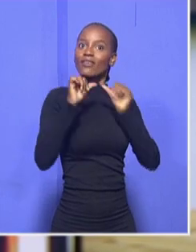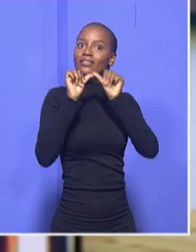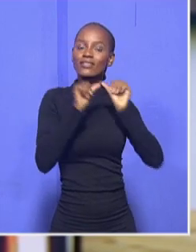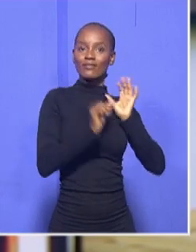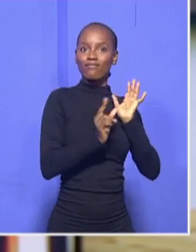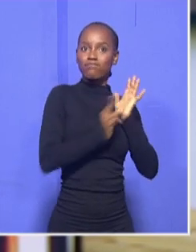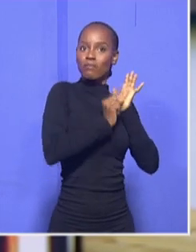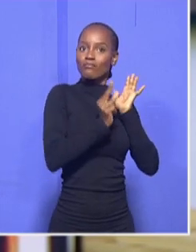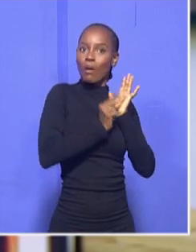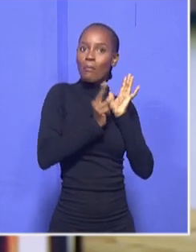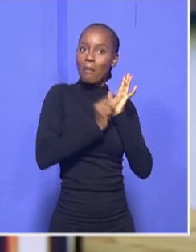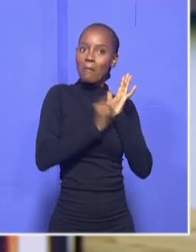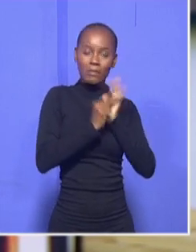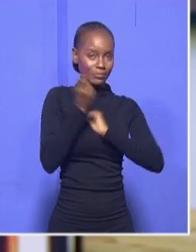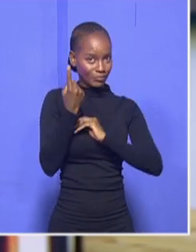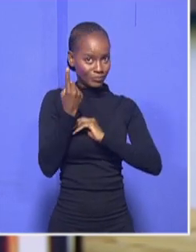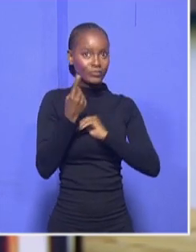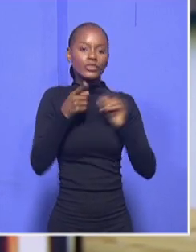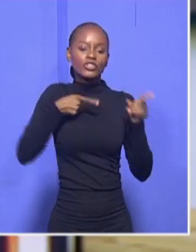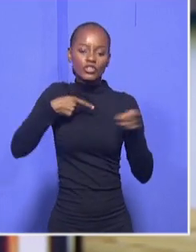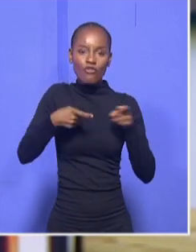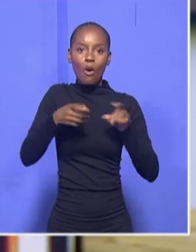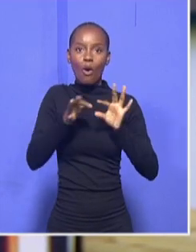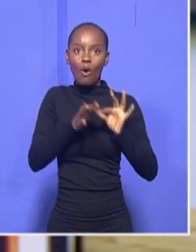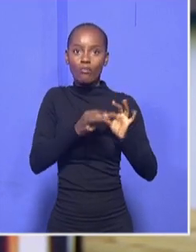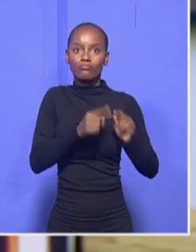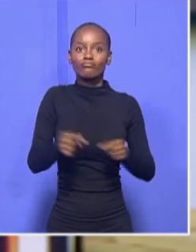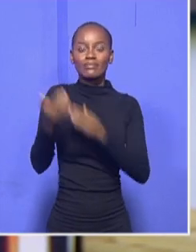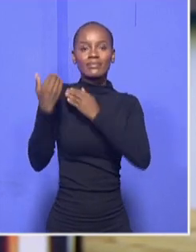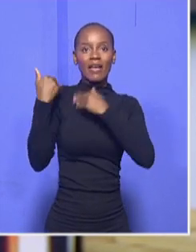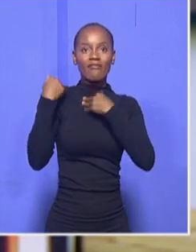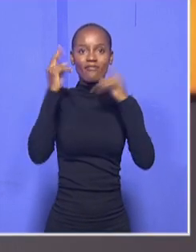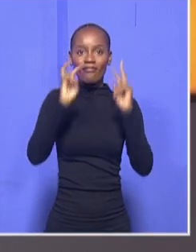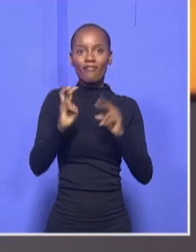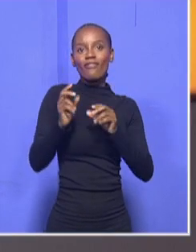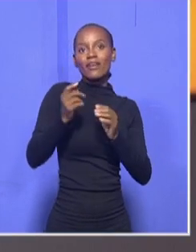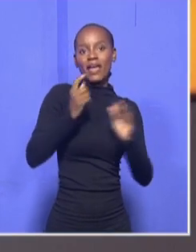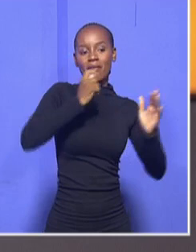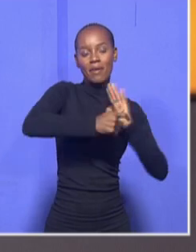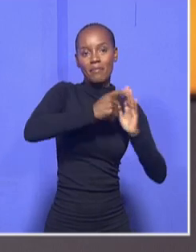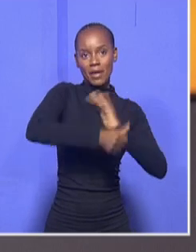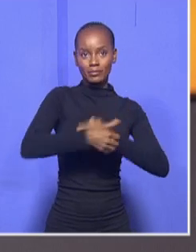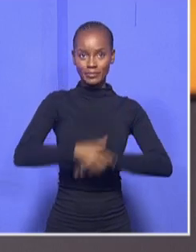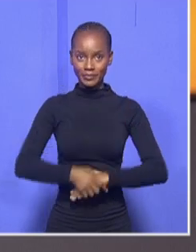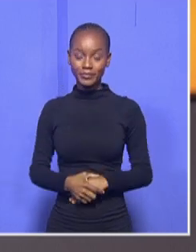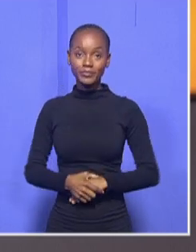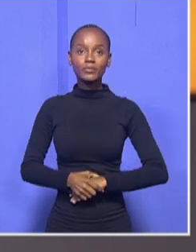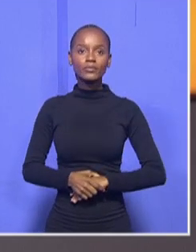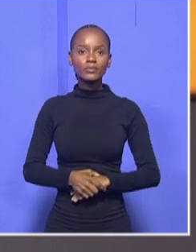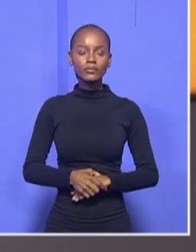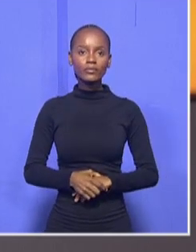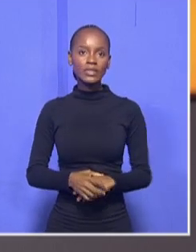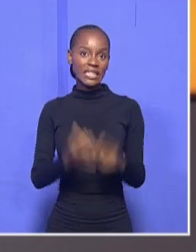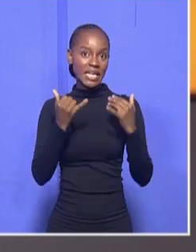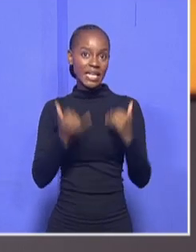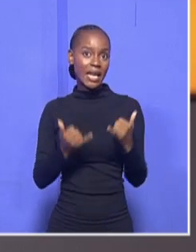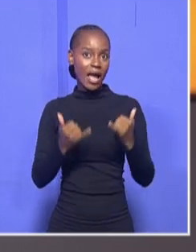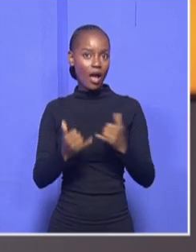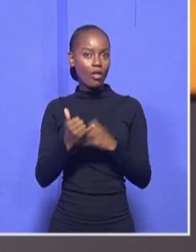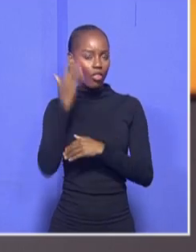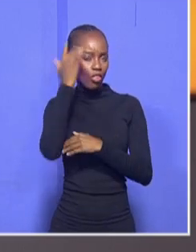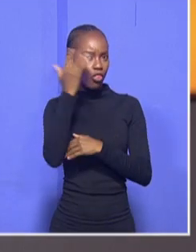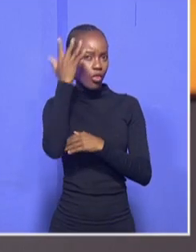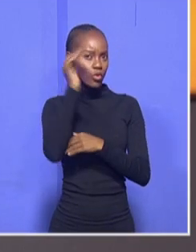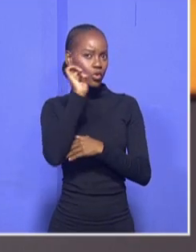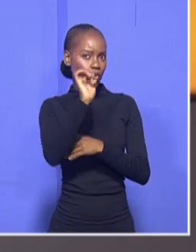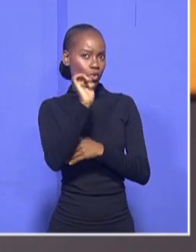basically we can control the home, in a sense. What are your thoughts, following the finance minister's budget